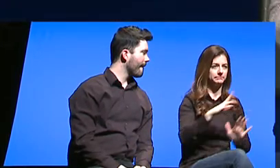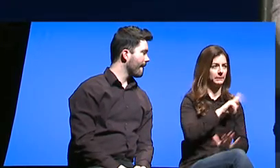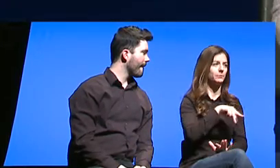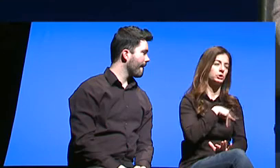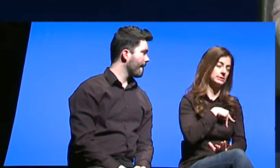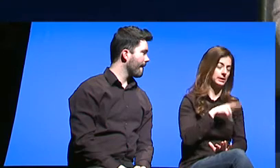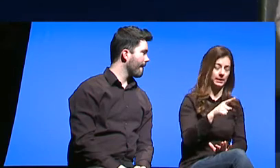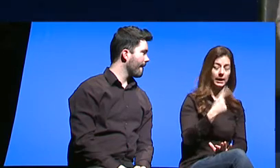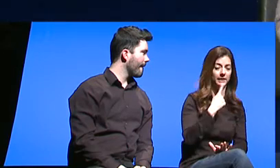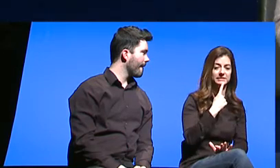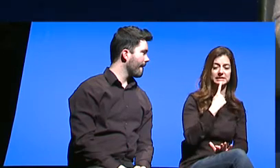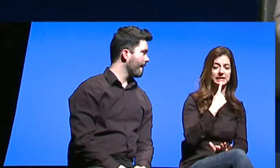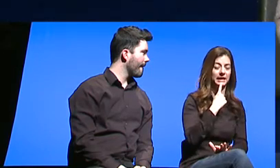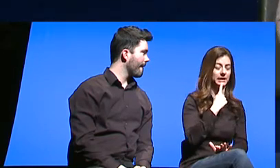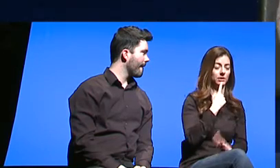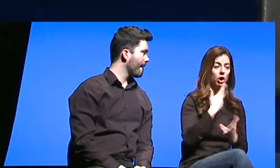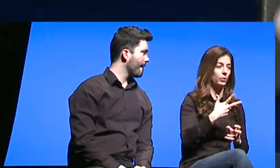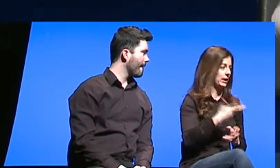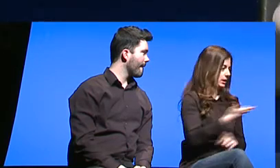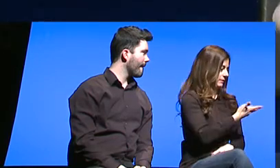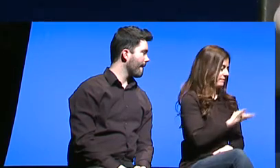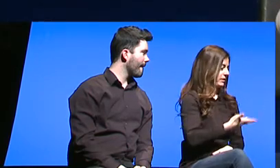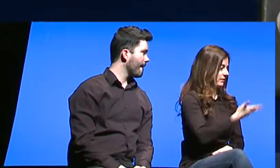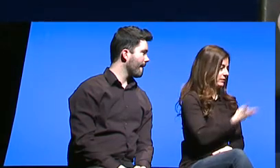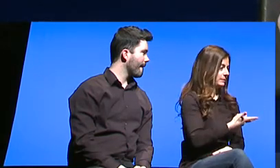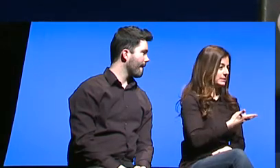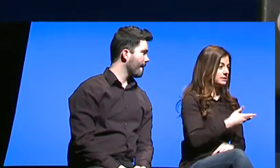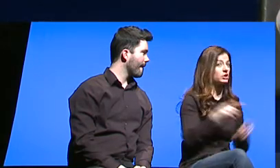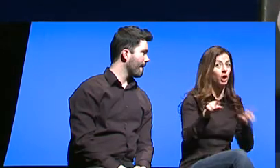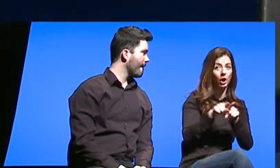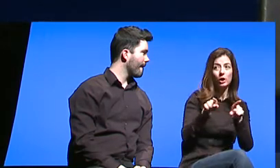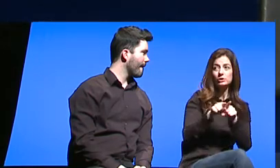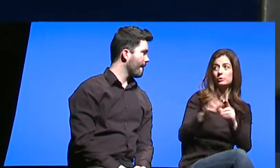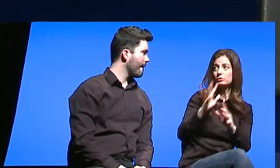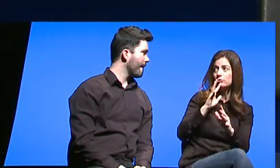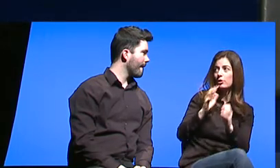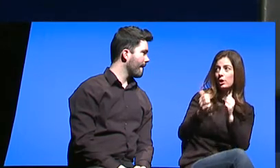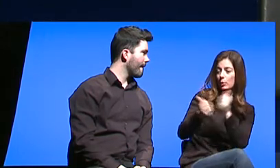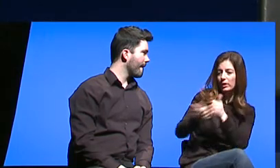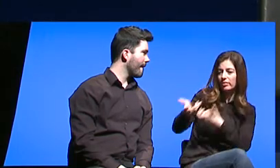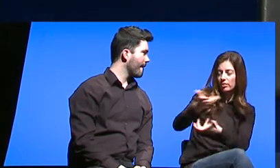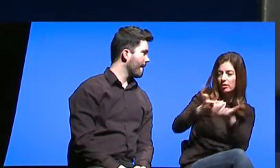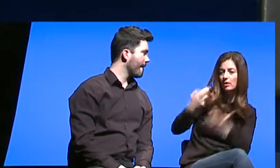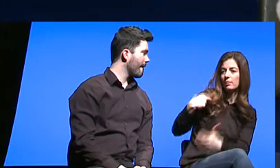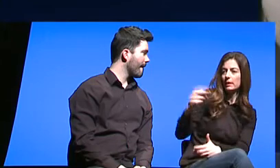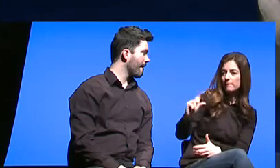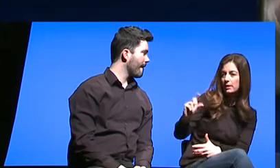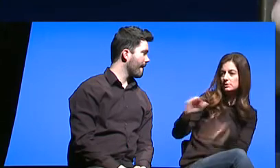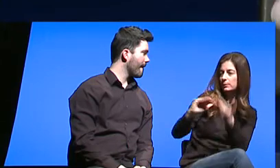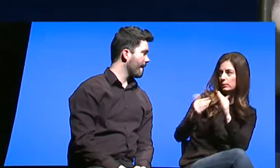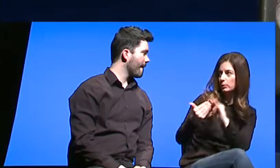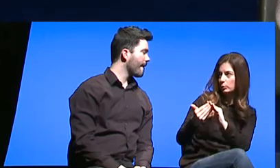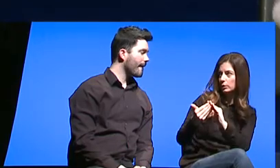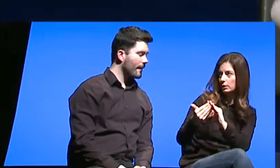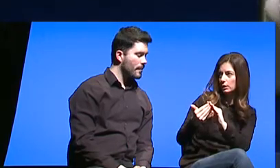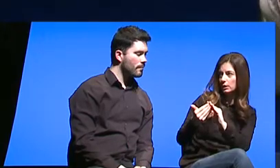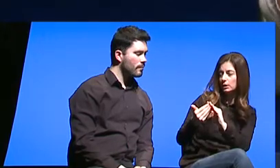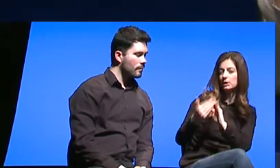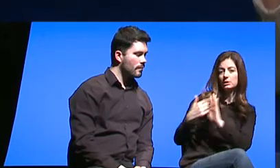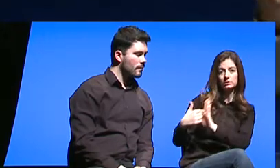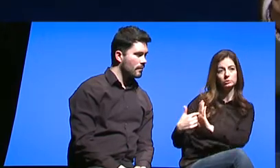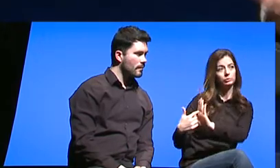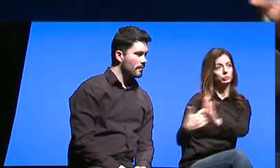said this from the beginning to the whole cast, is to also talk to the Muslim community, is to have a display of the diversity